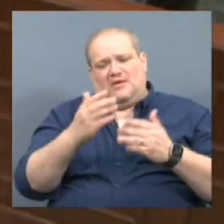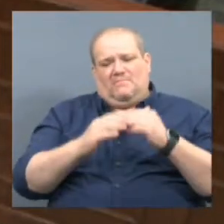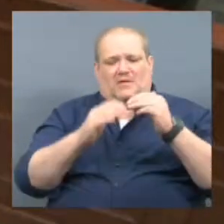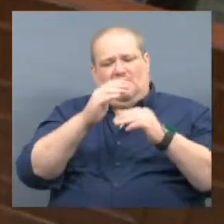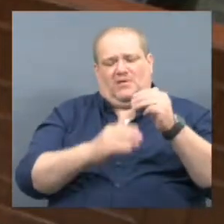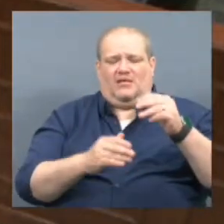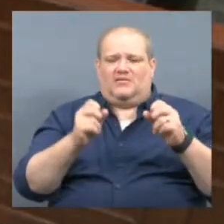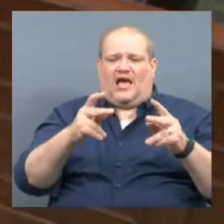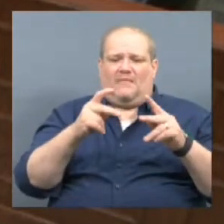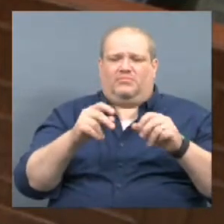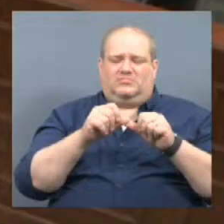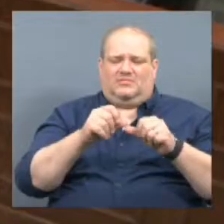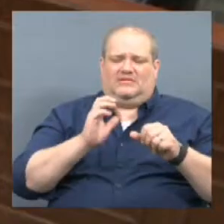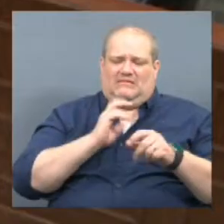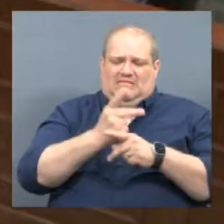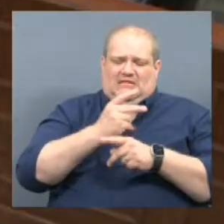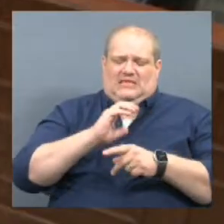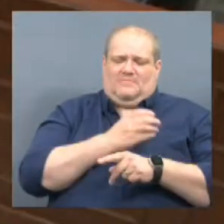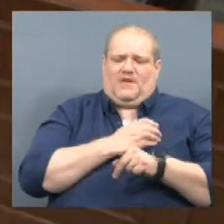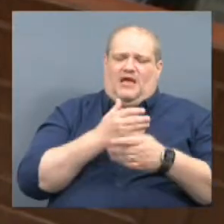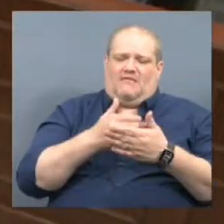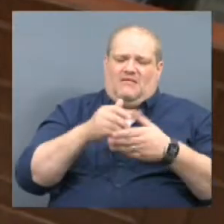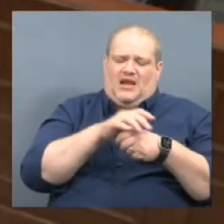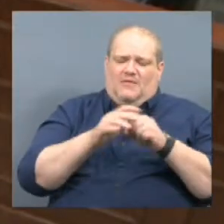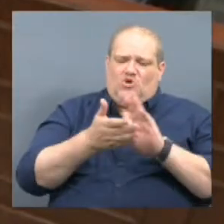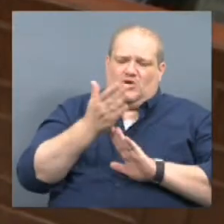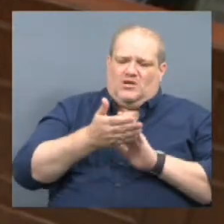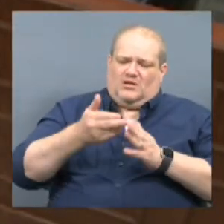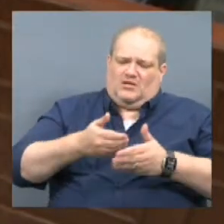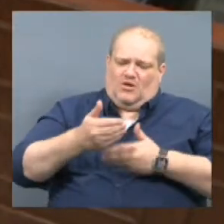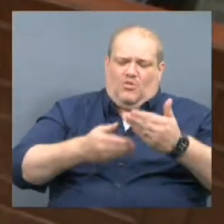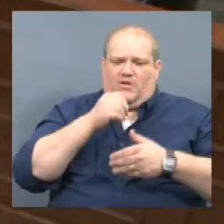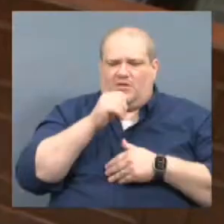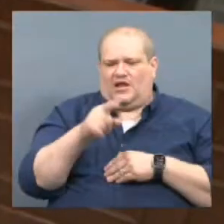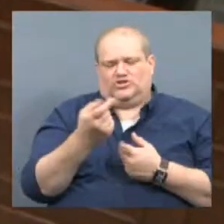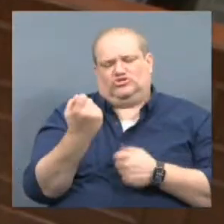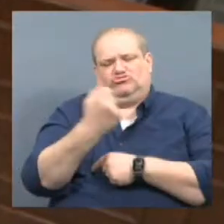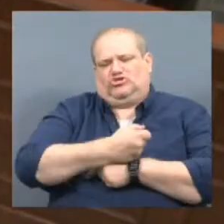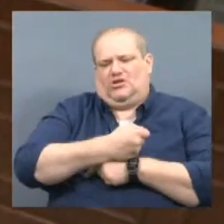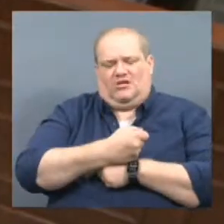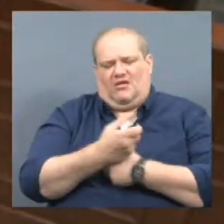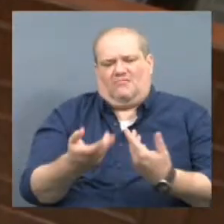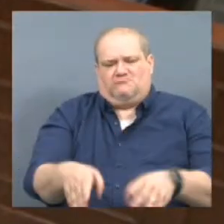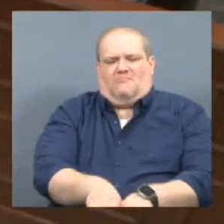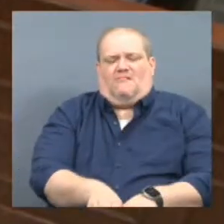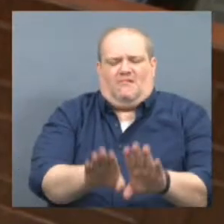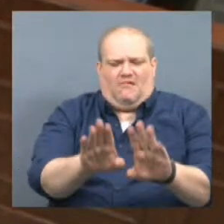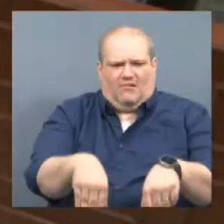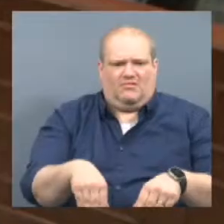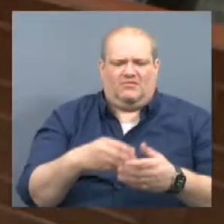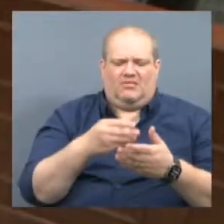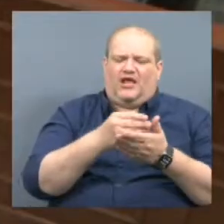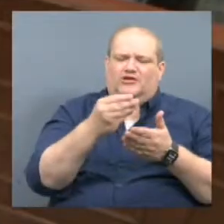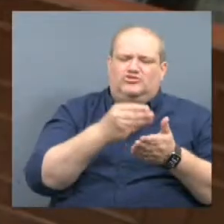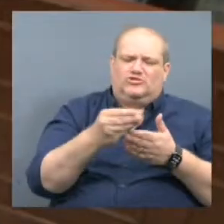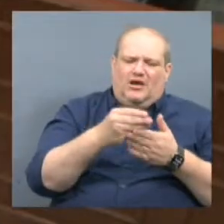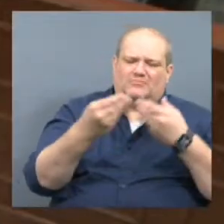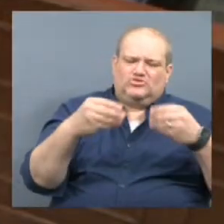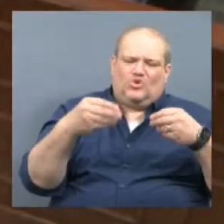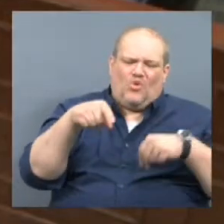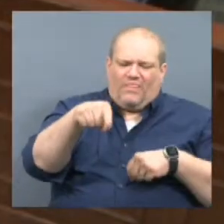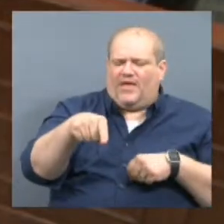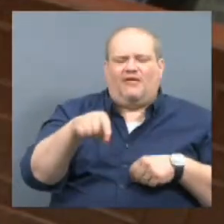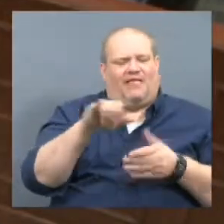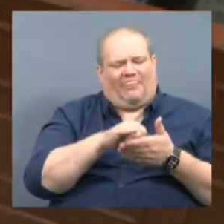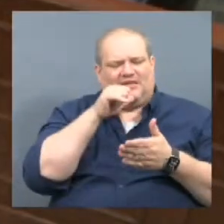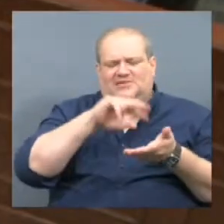It's an opportunity to keep our neighborhood going. Yeah. You know what I'm saying? Not to just shut it down and put a shopper's market there. That's